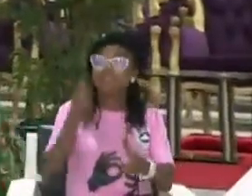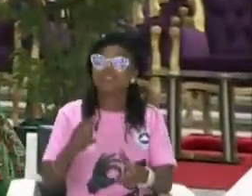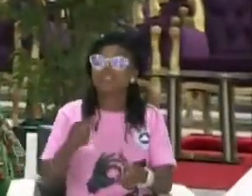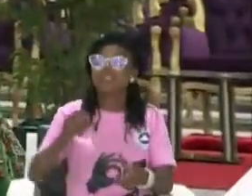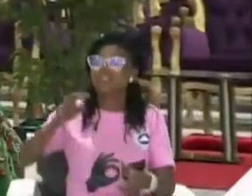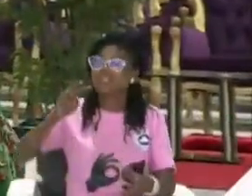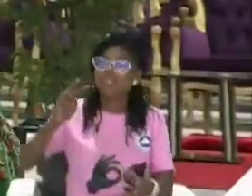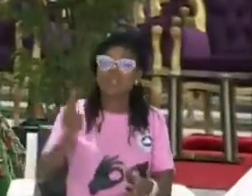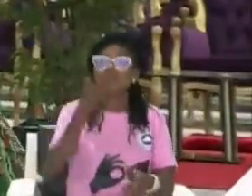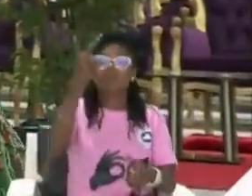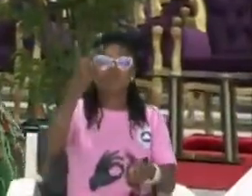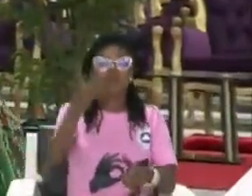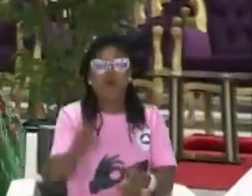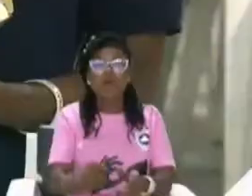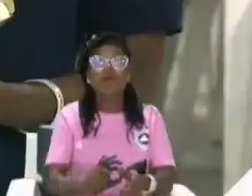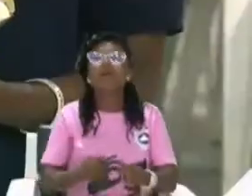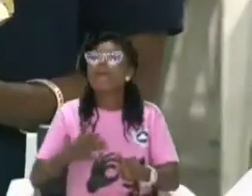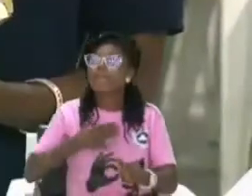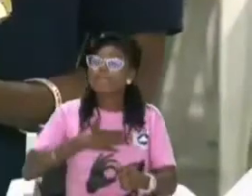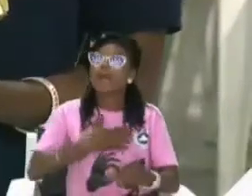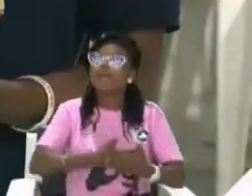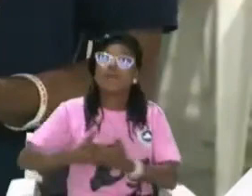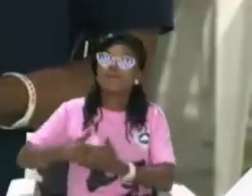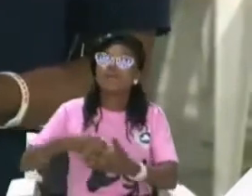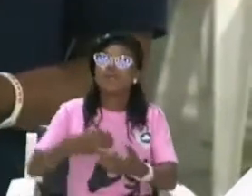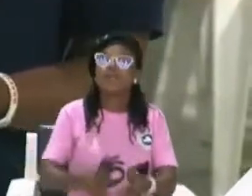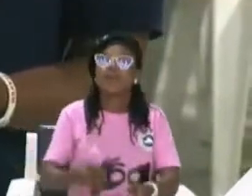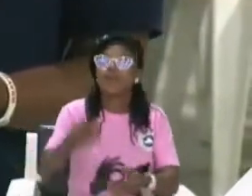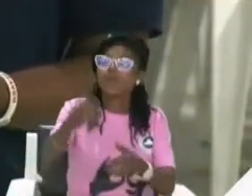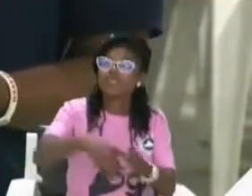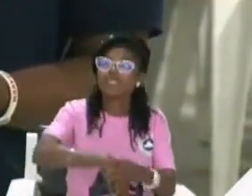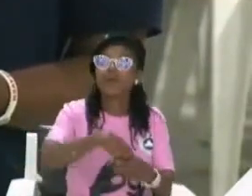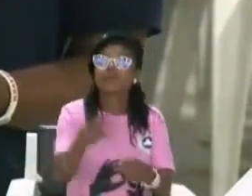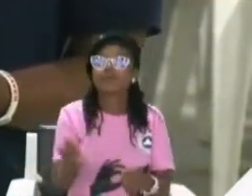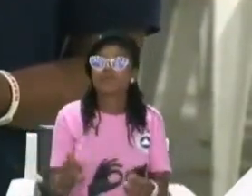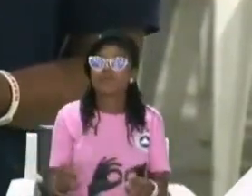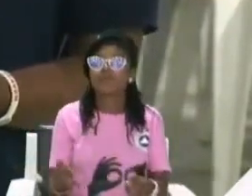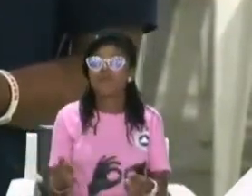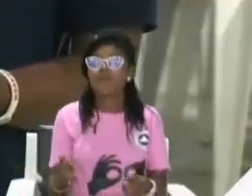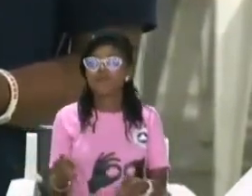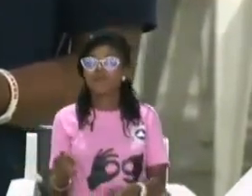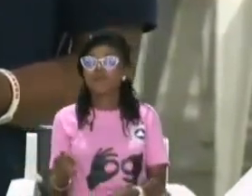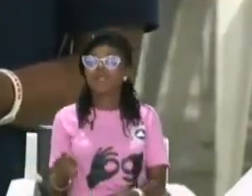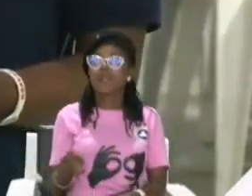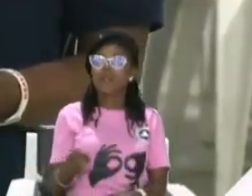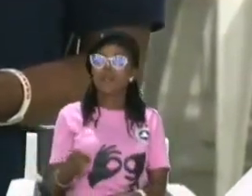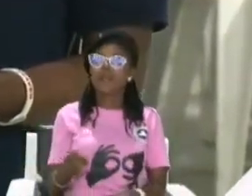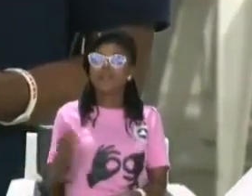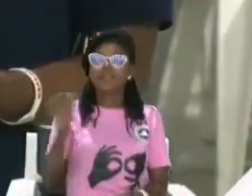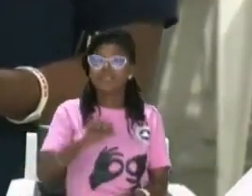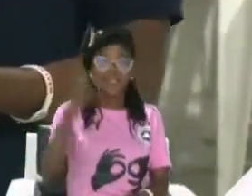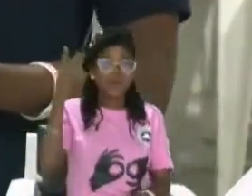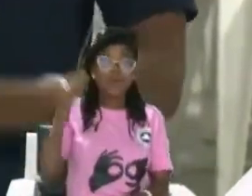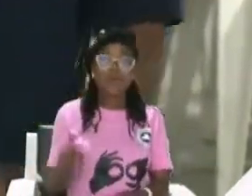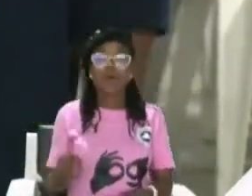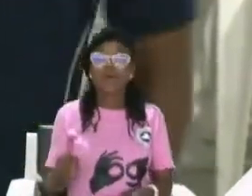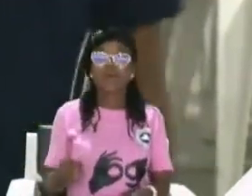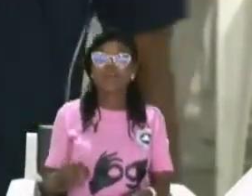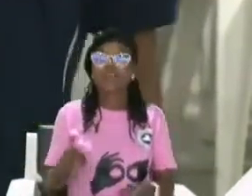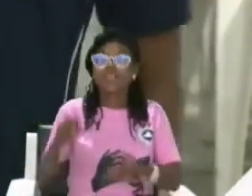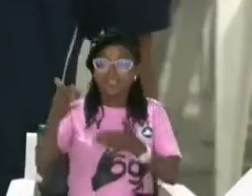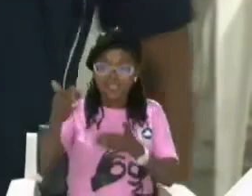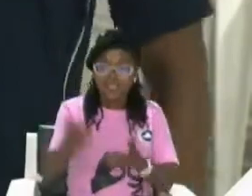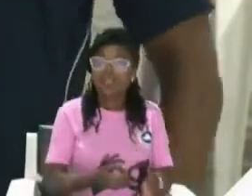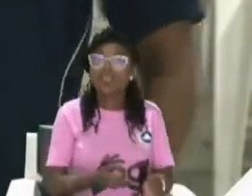second one, my baby came out. They were not looking for the thread for the Shiroska. They were looking for the thread. They had to invite a